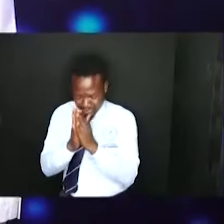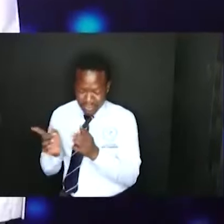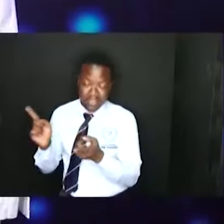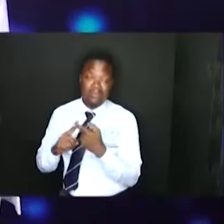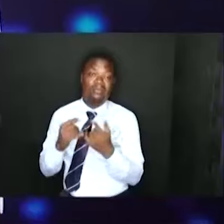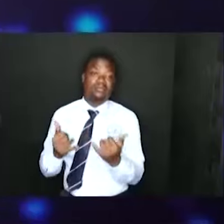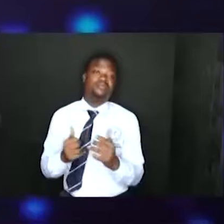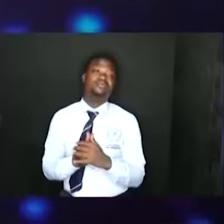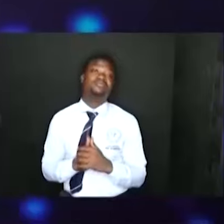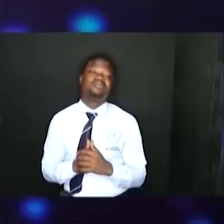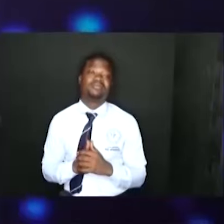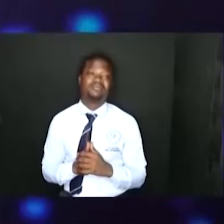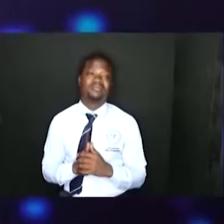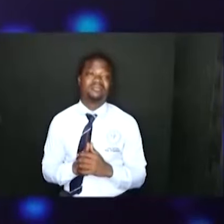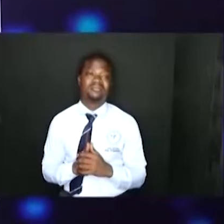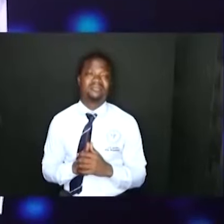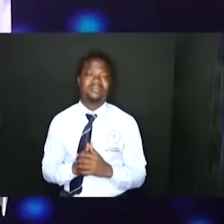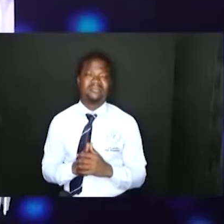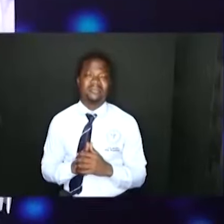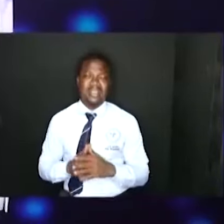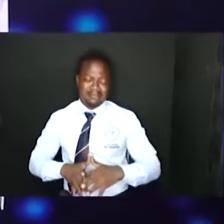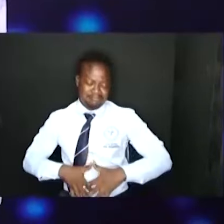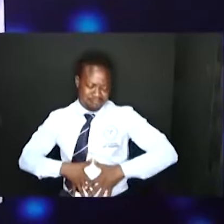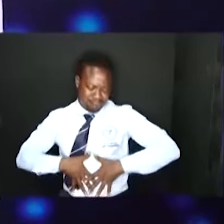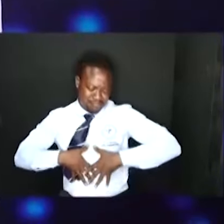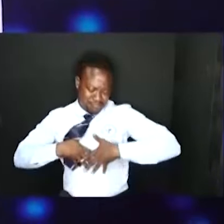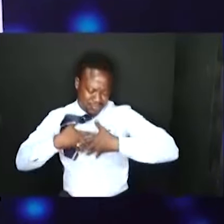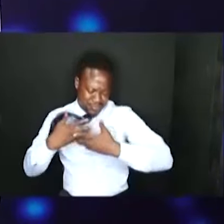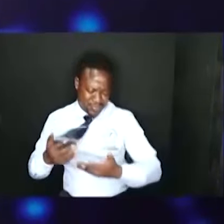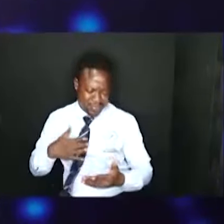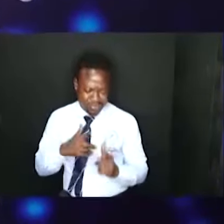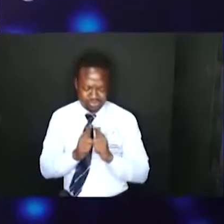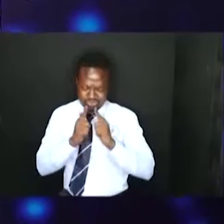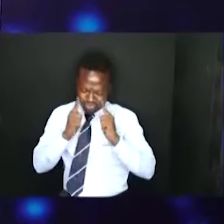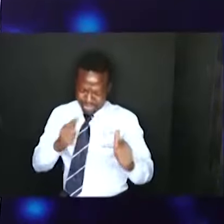say pouring out my great anguish and grief.